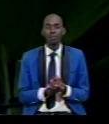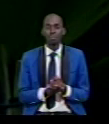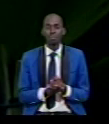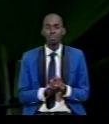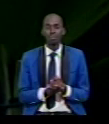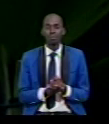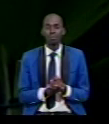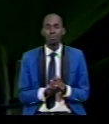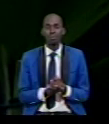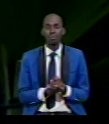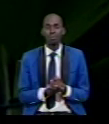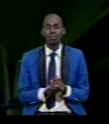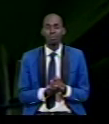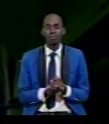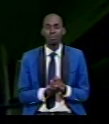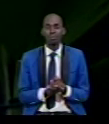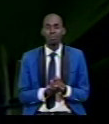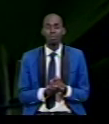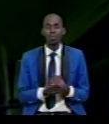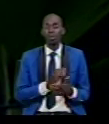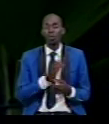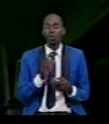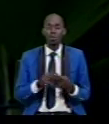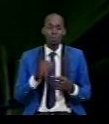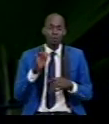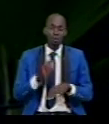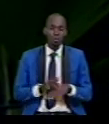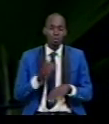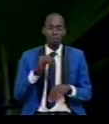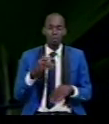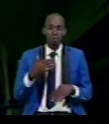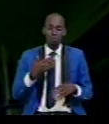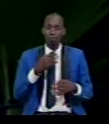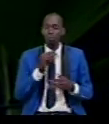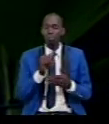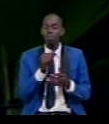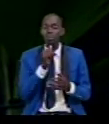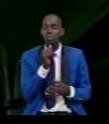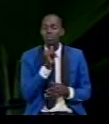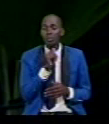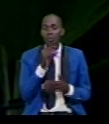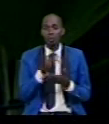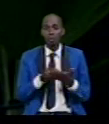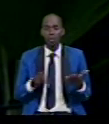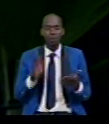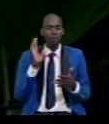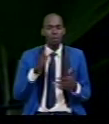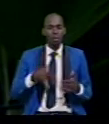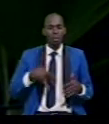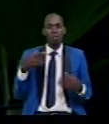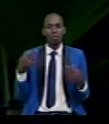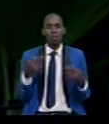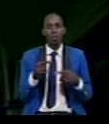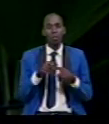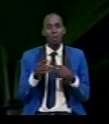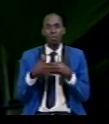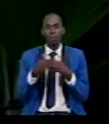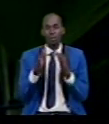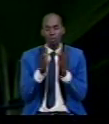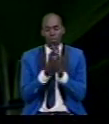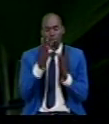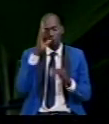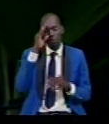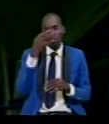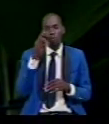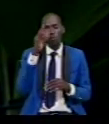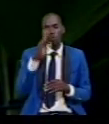Epididymorchitis. When he touched the testes, severe pain. But after the prayer of the man of God, the pain